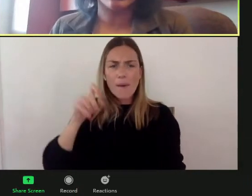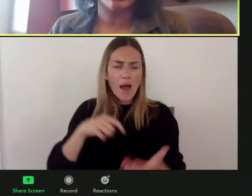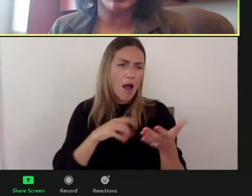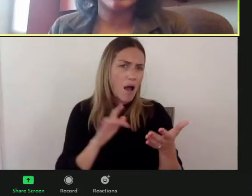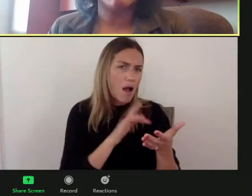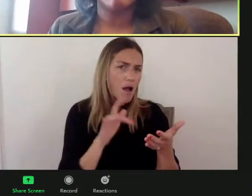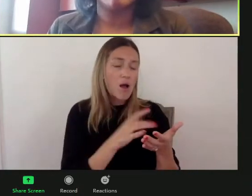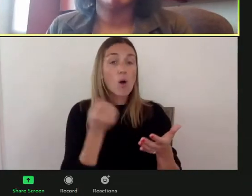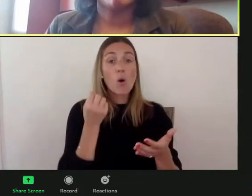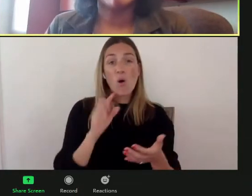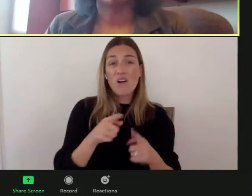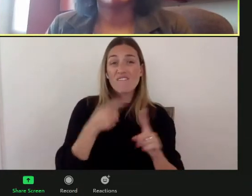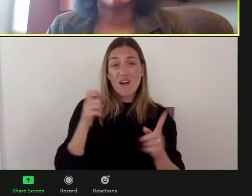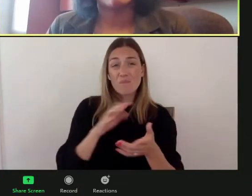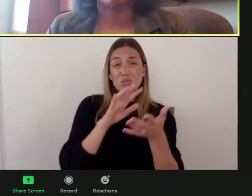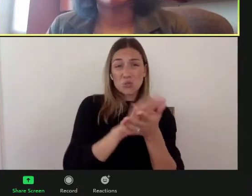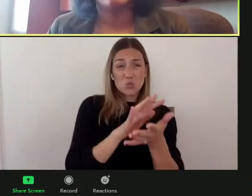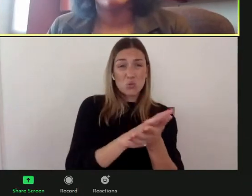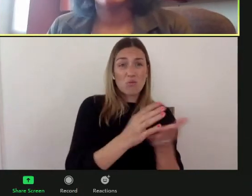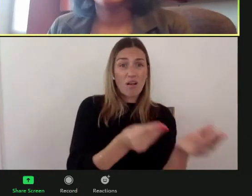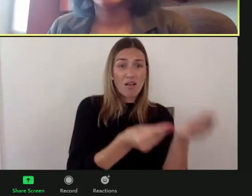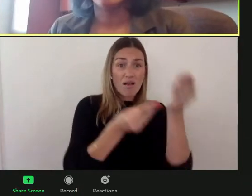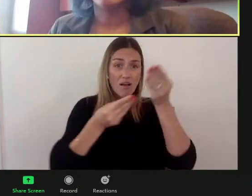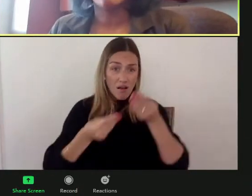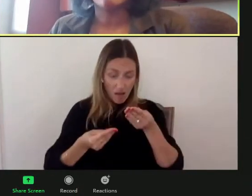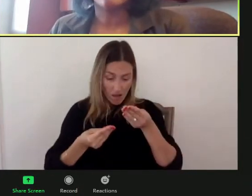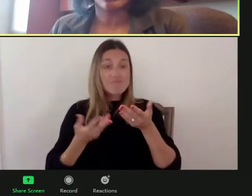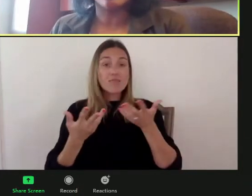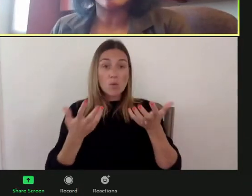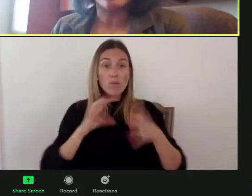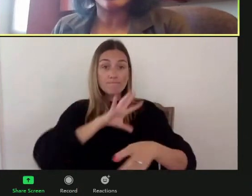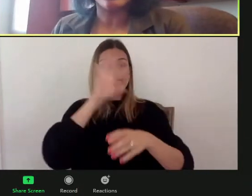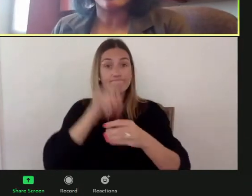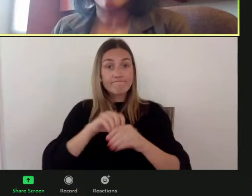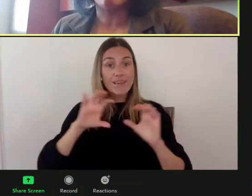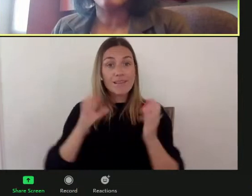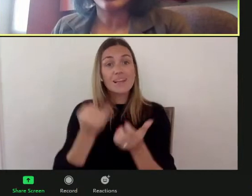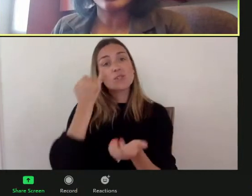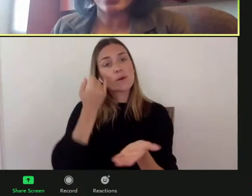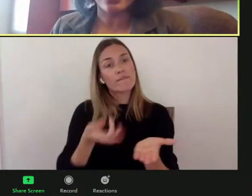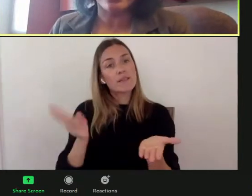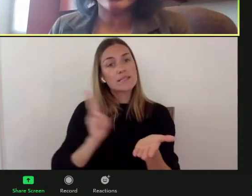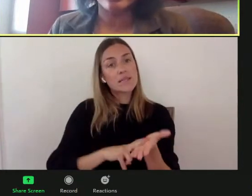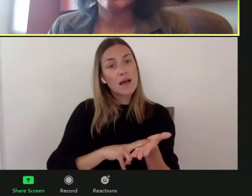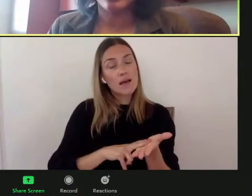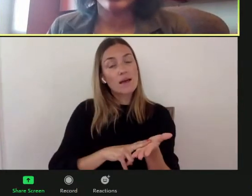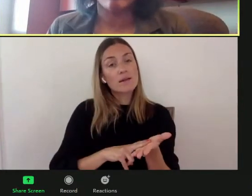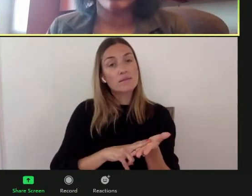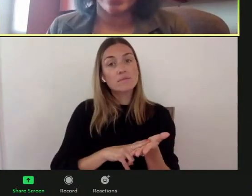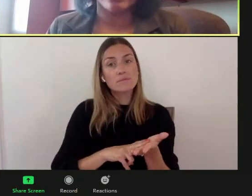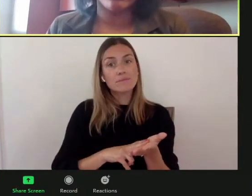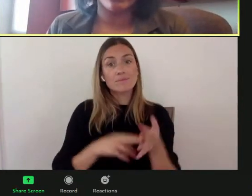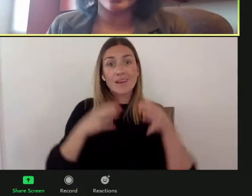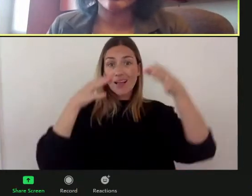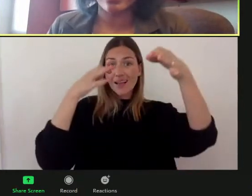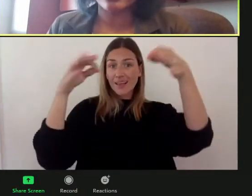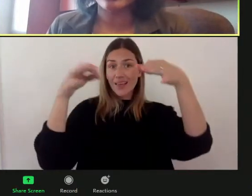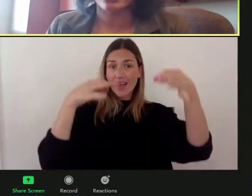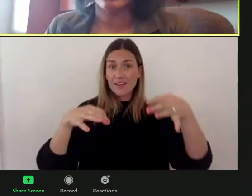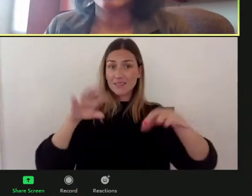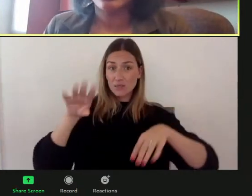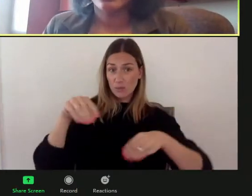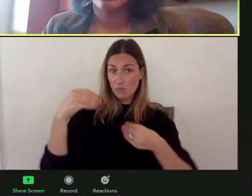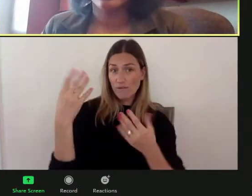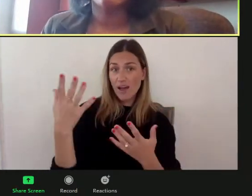we actually want them to be a part of class. And so if they log in, because that guidance has been provided for us by